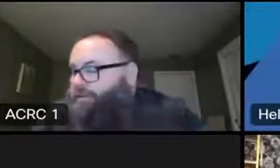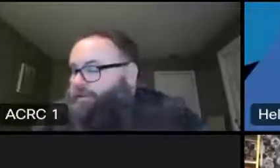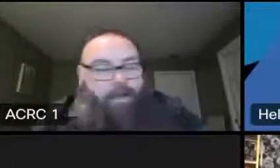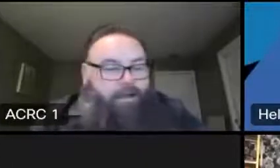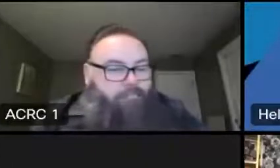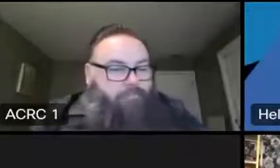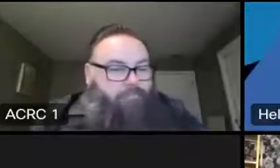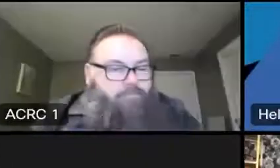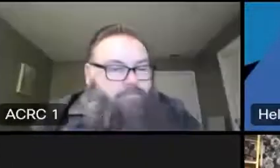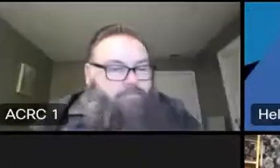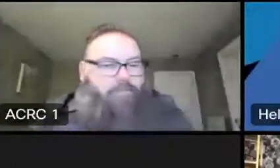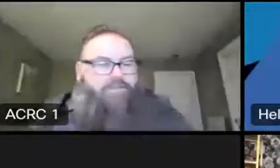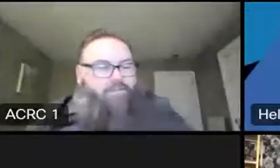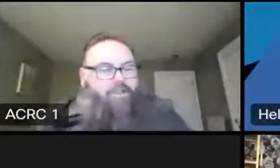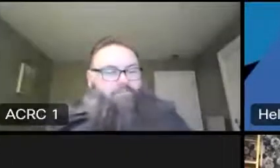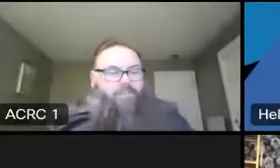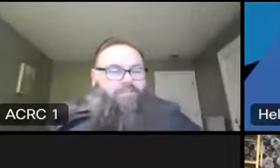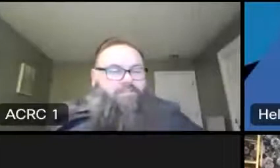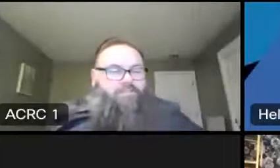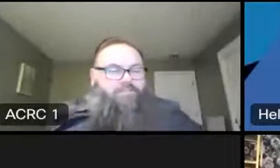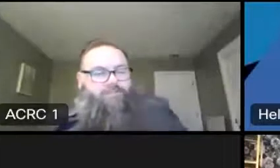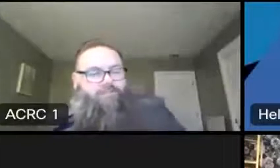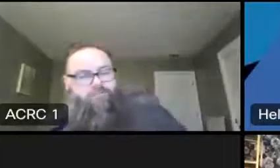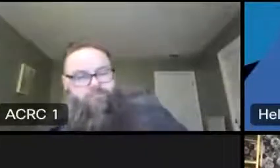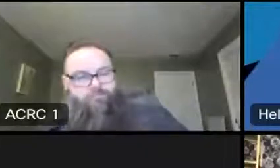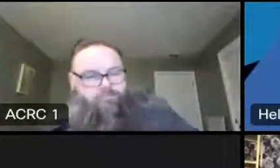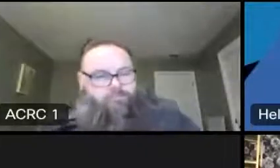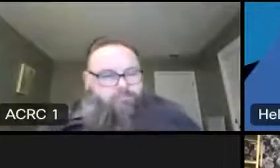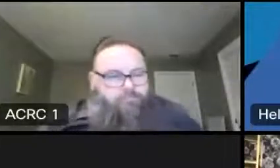supports. Garrett, I saw your hand up related to risk management.